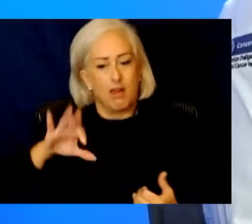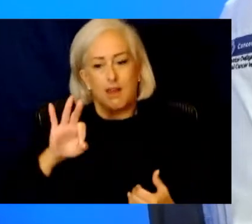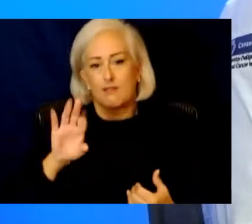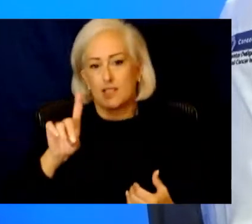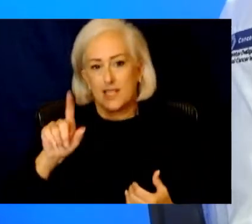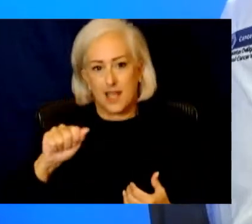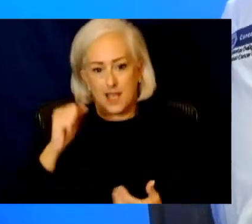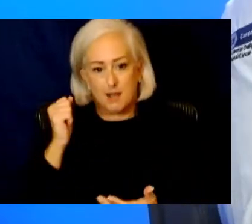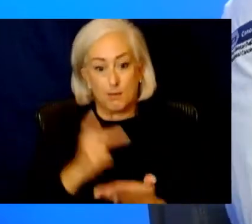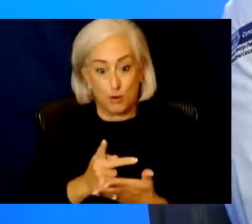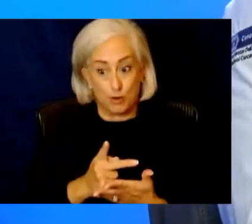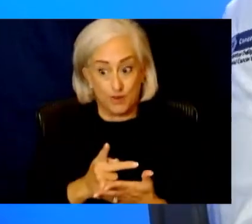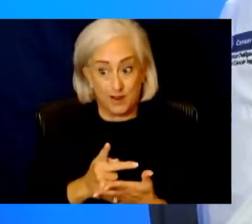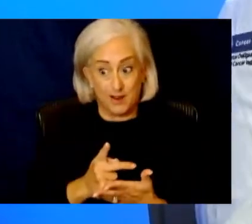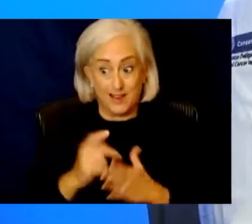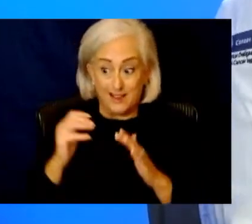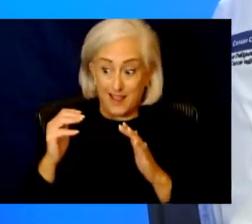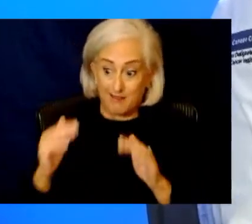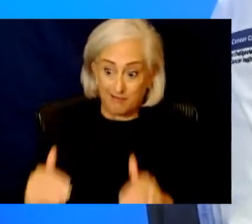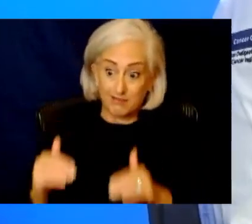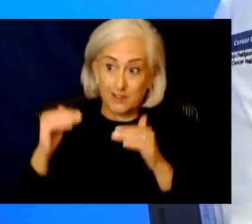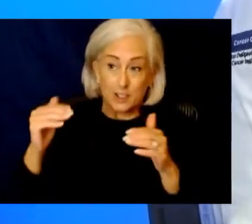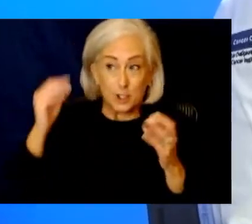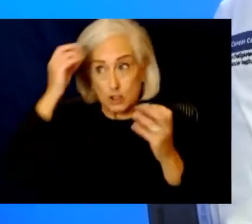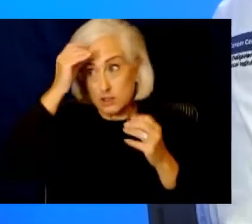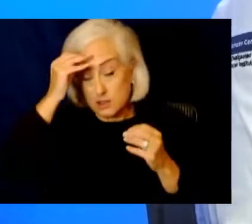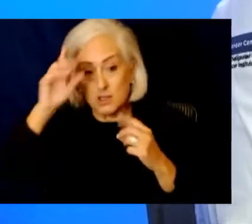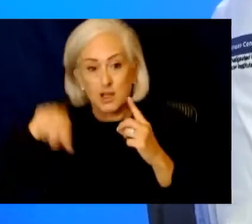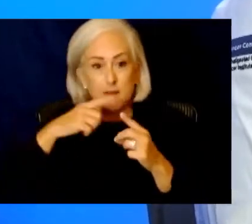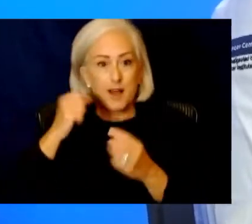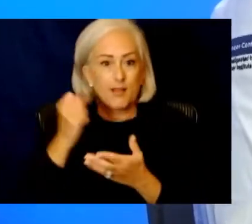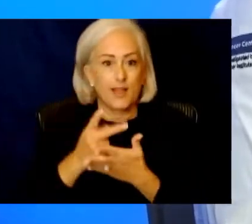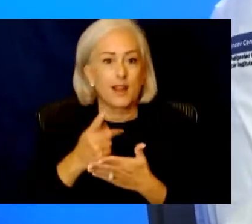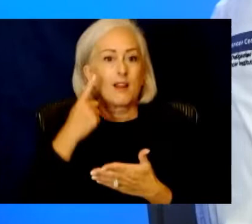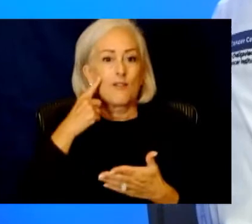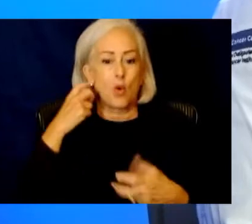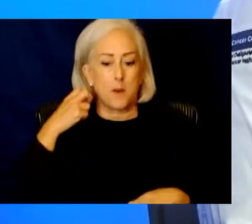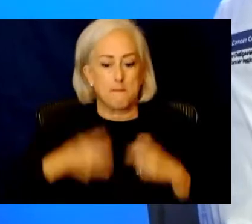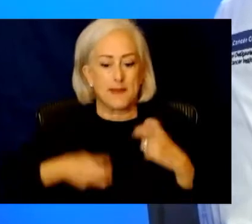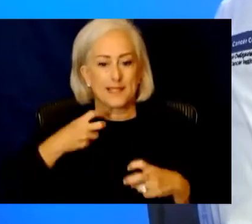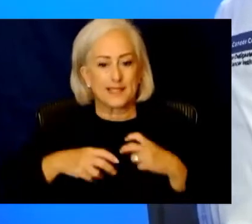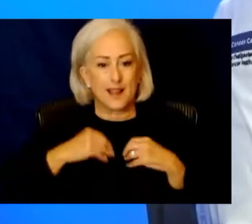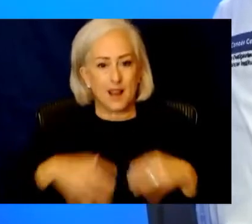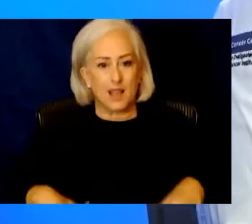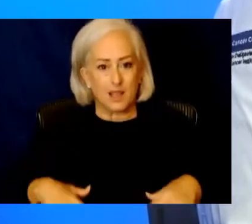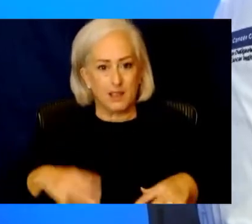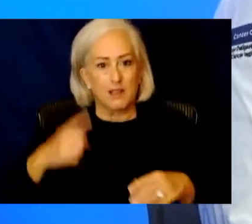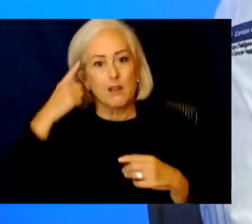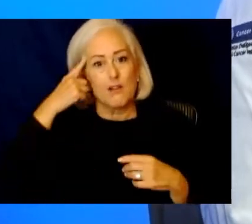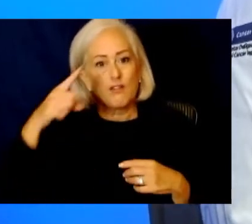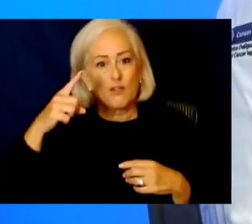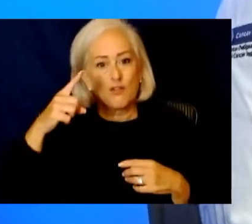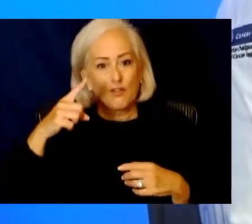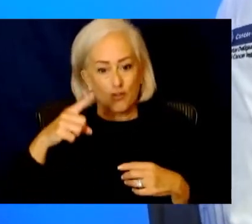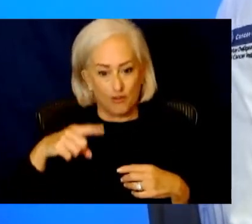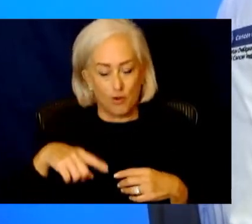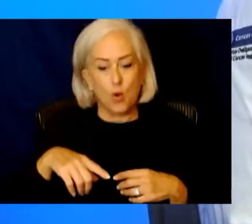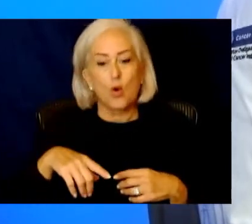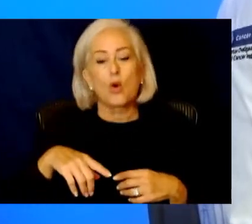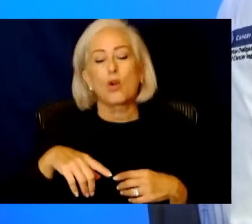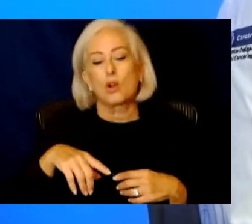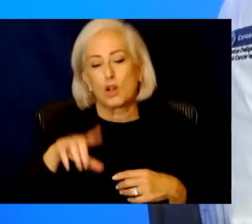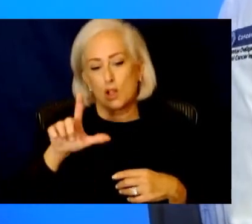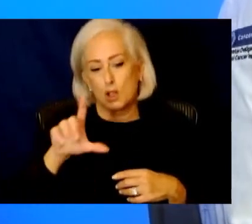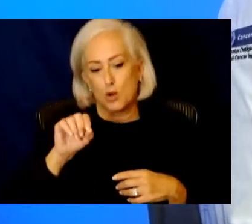accelerated FDA considerations in metastatic disease for dostarlimab, but